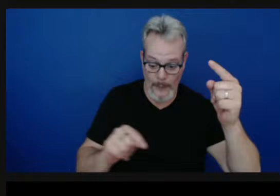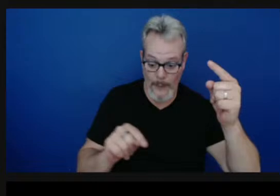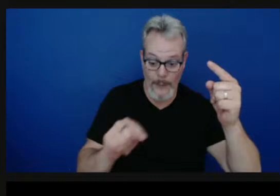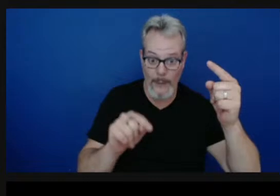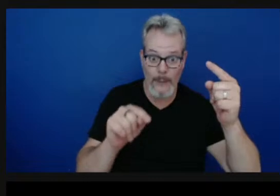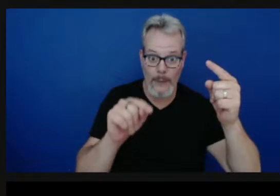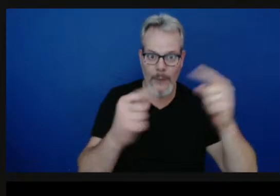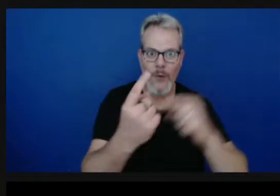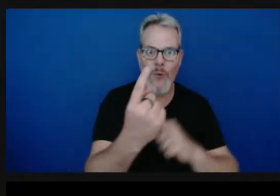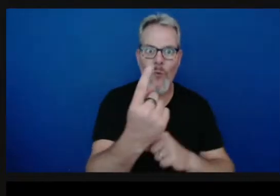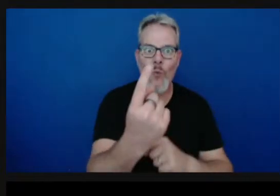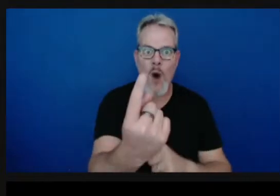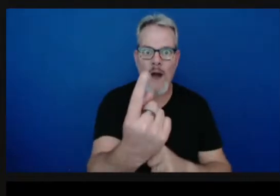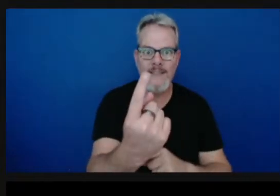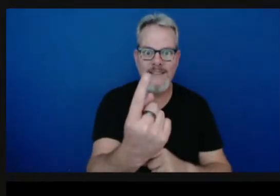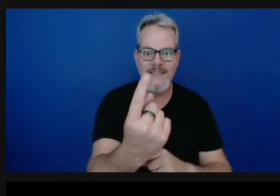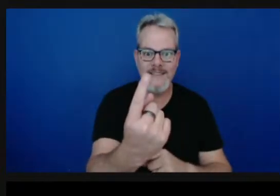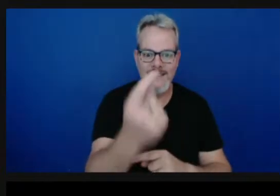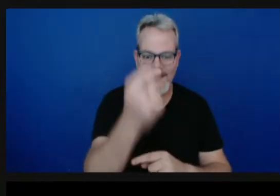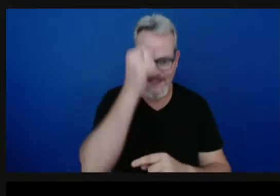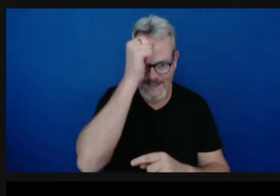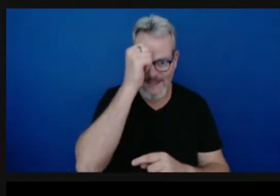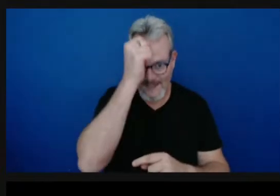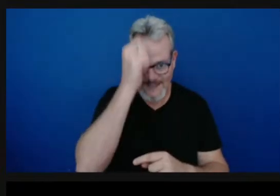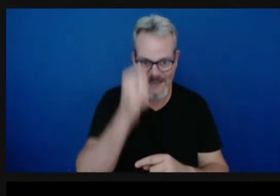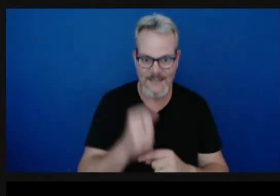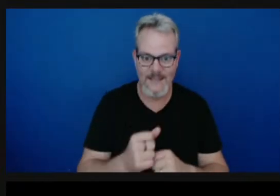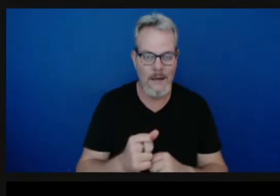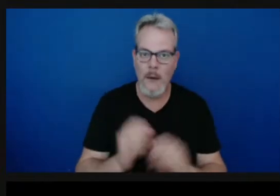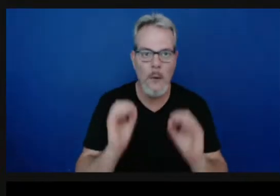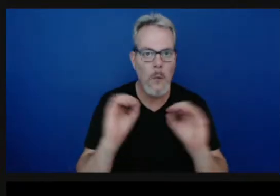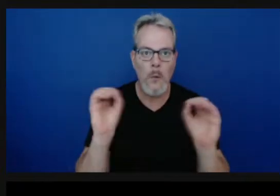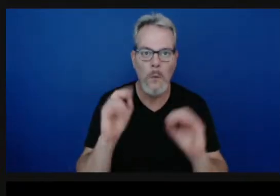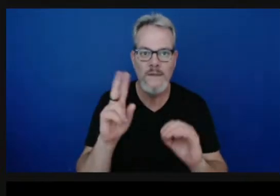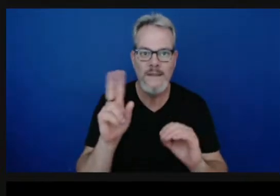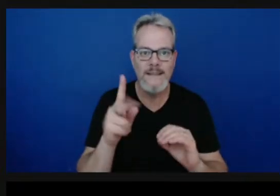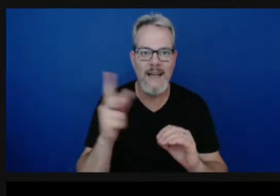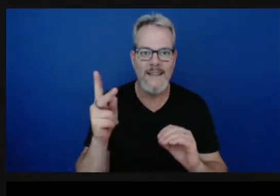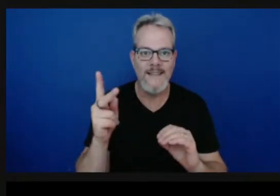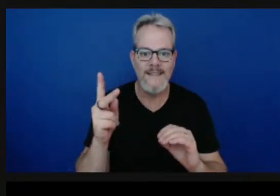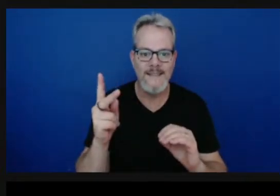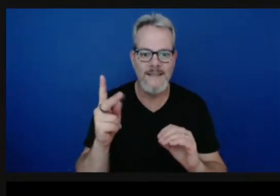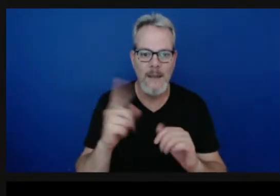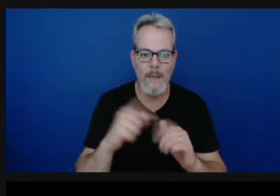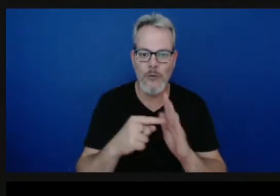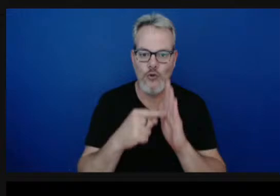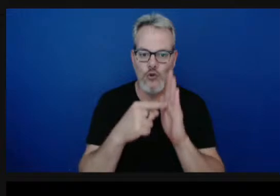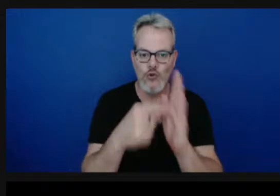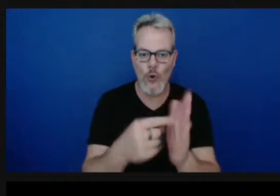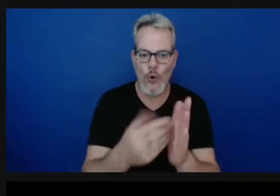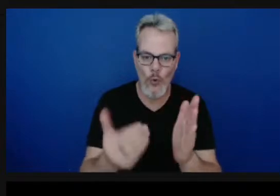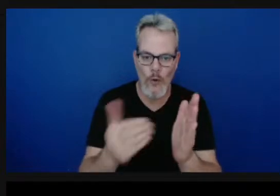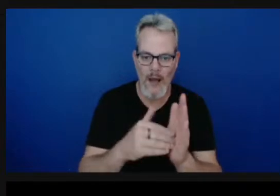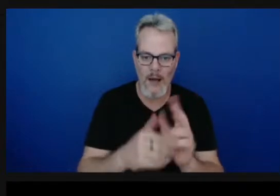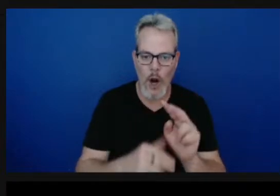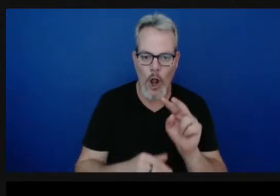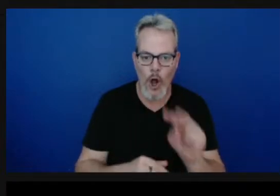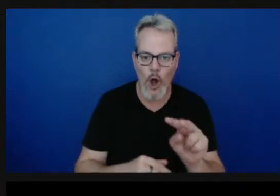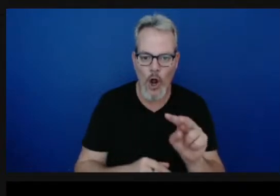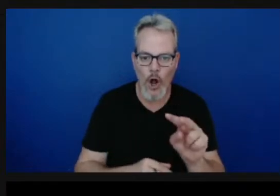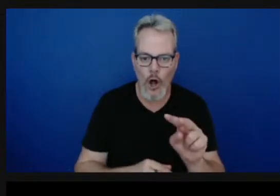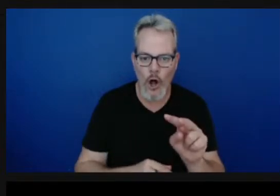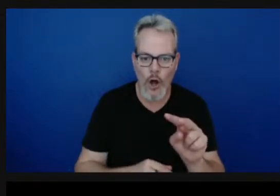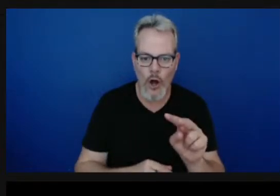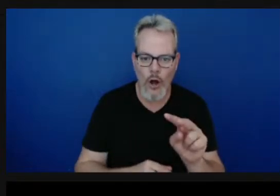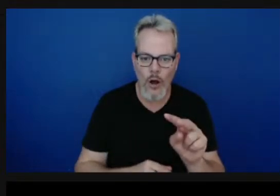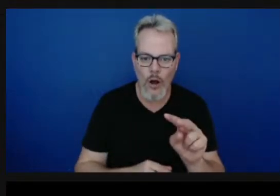crack. Second crack is not quite there yet. And so if I play it all the way through from October till now, you see the second